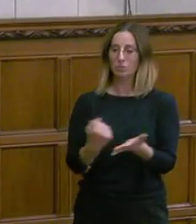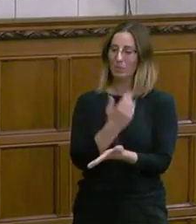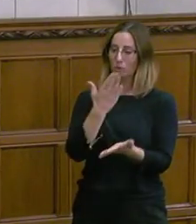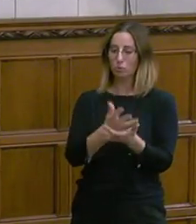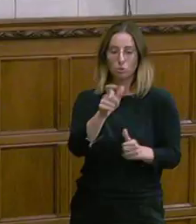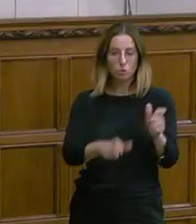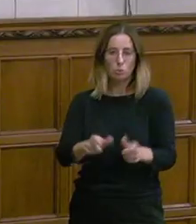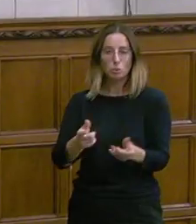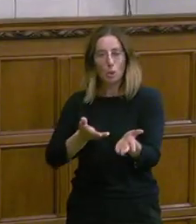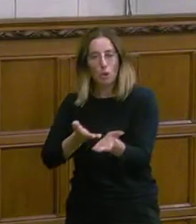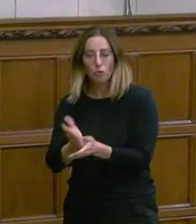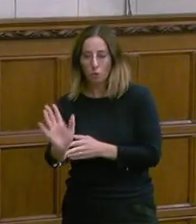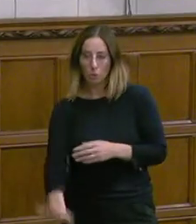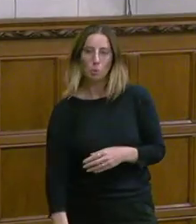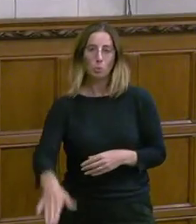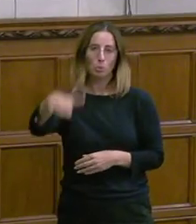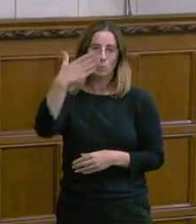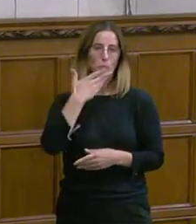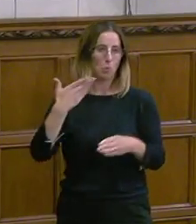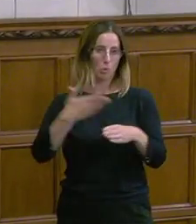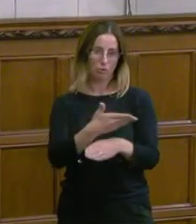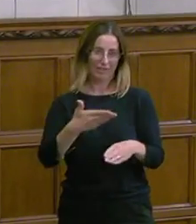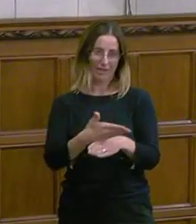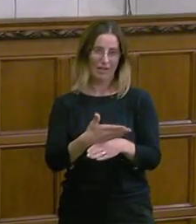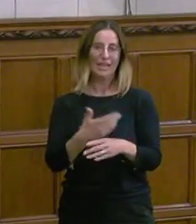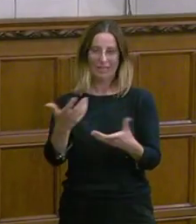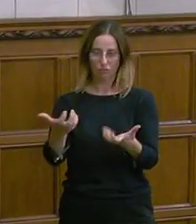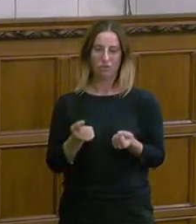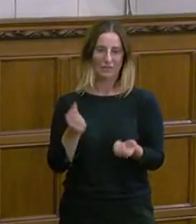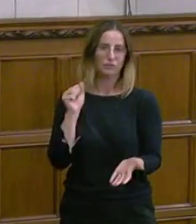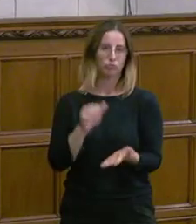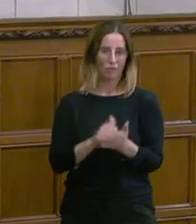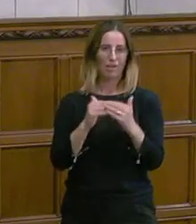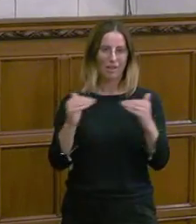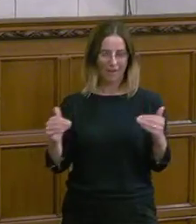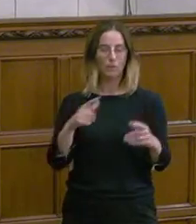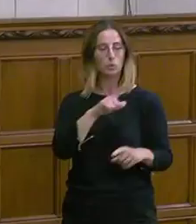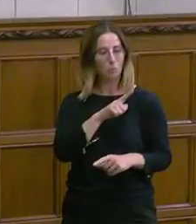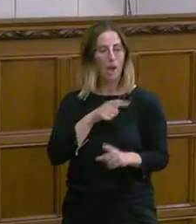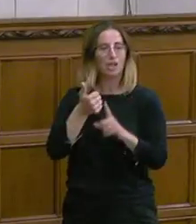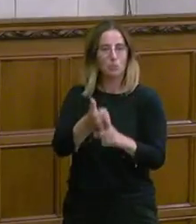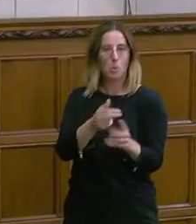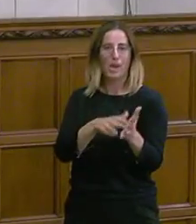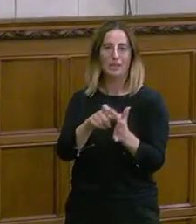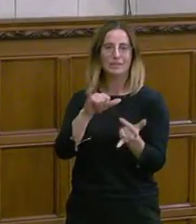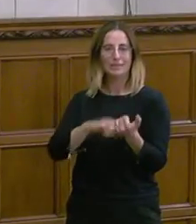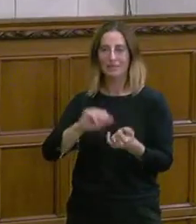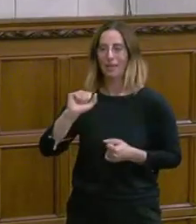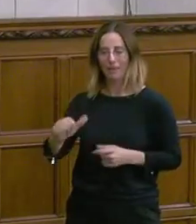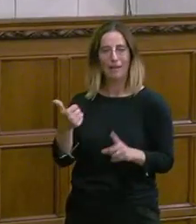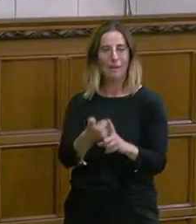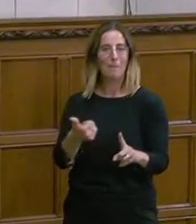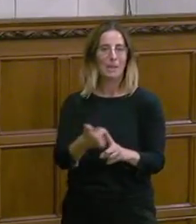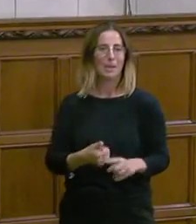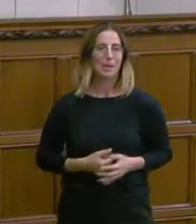career, which is why I fully support the National Deaf Children's Society's campaign. Thank you. Aaron Jones. Thank you, Mr